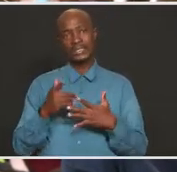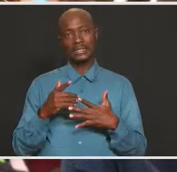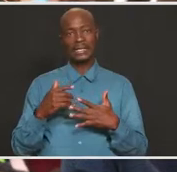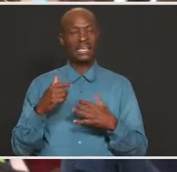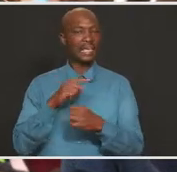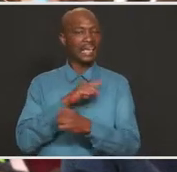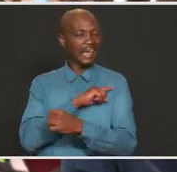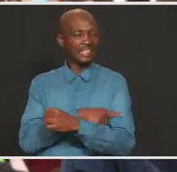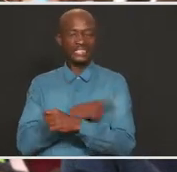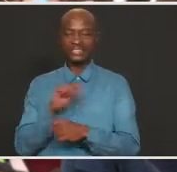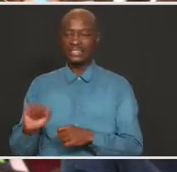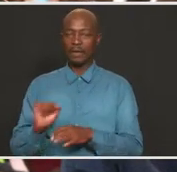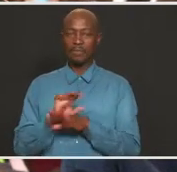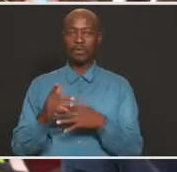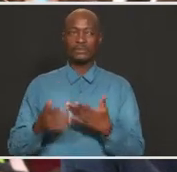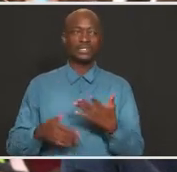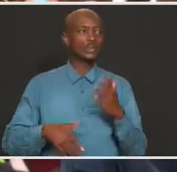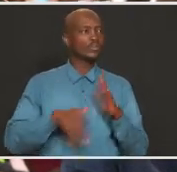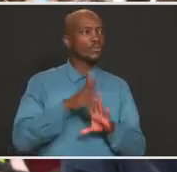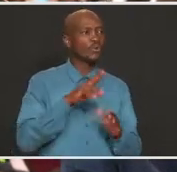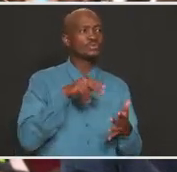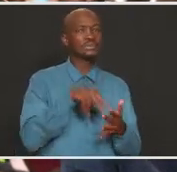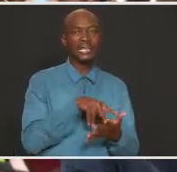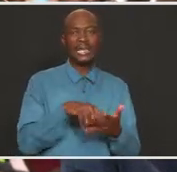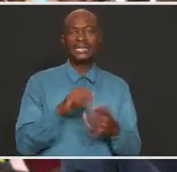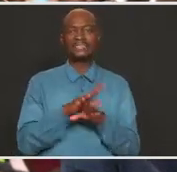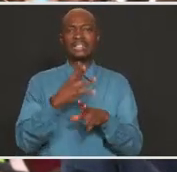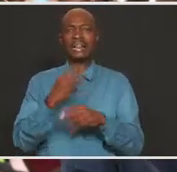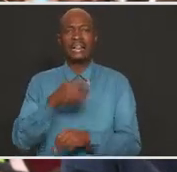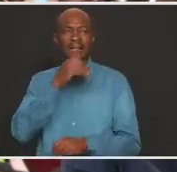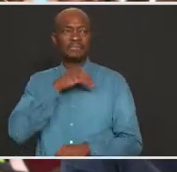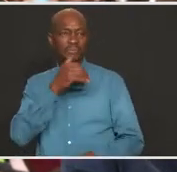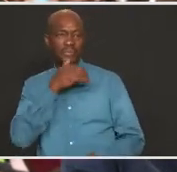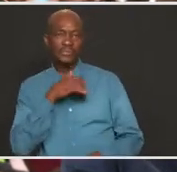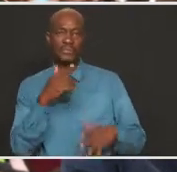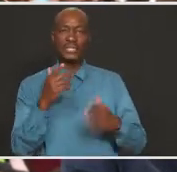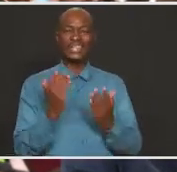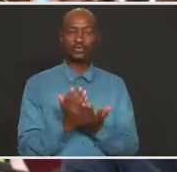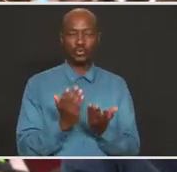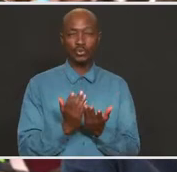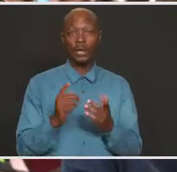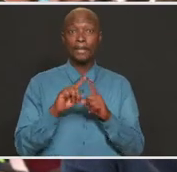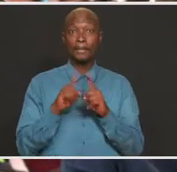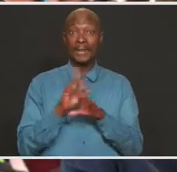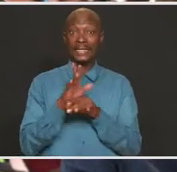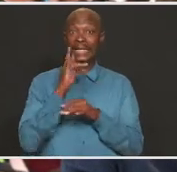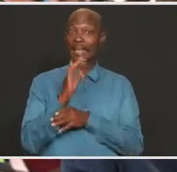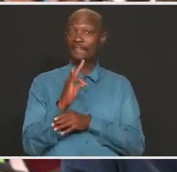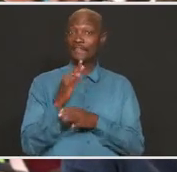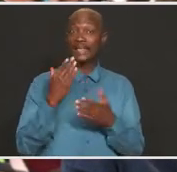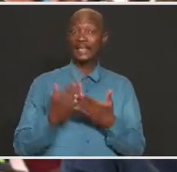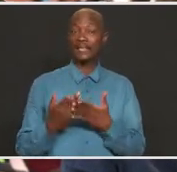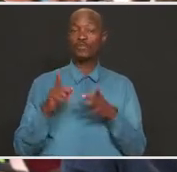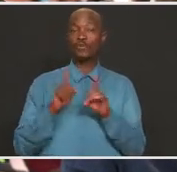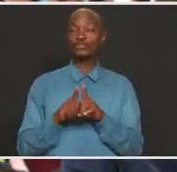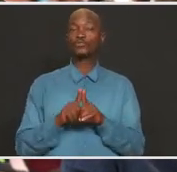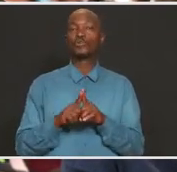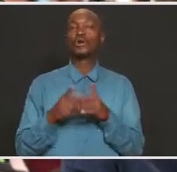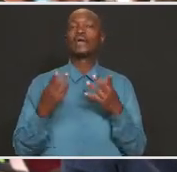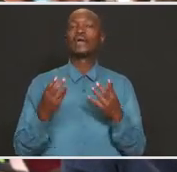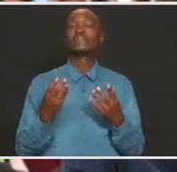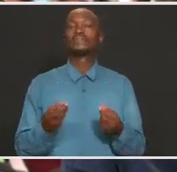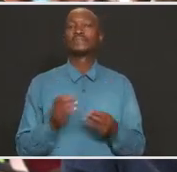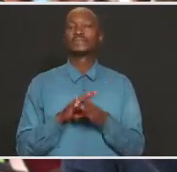like Foresters to go and dance and have an alcohol and bring alcohol into school but if they can also have a